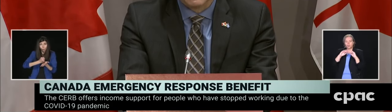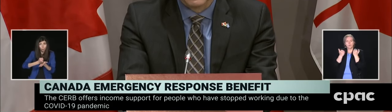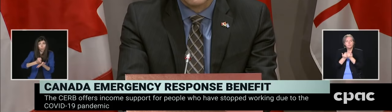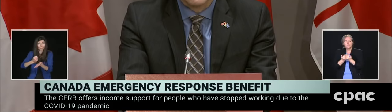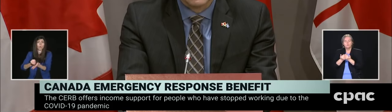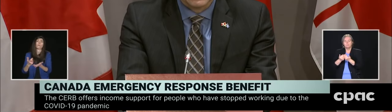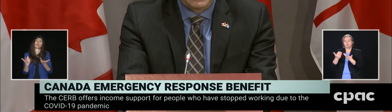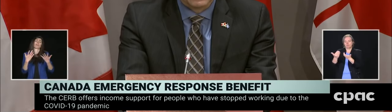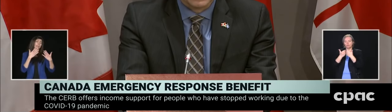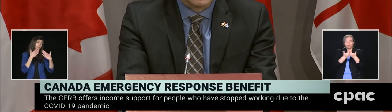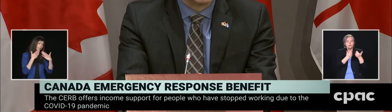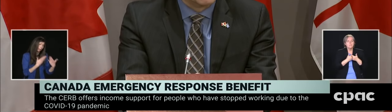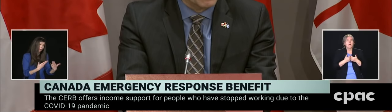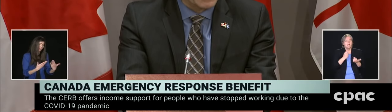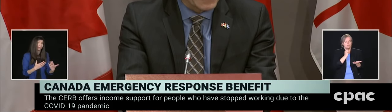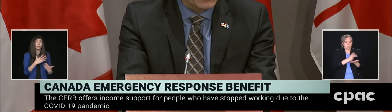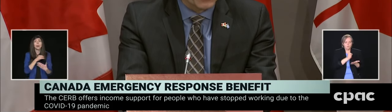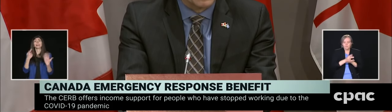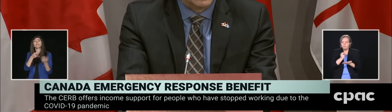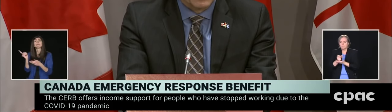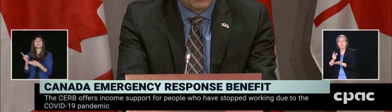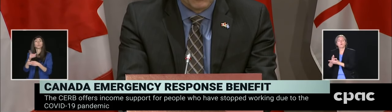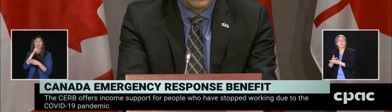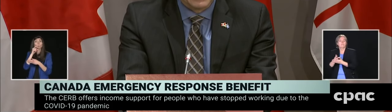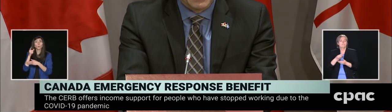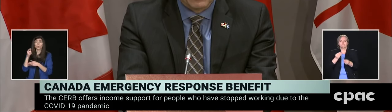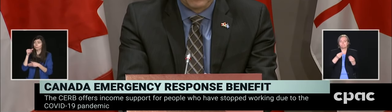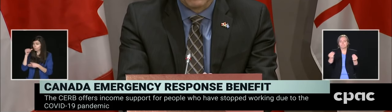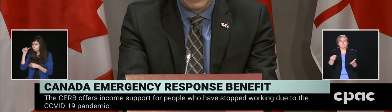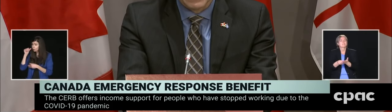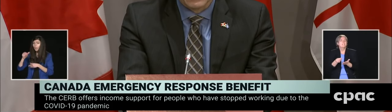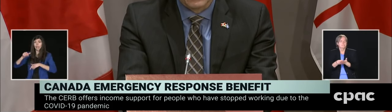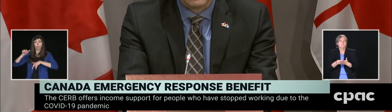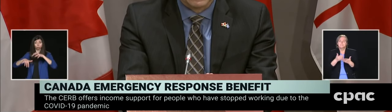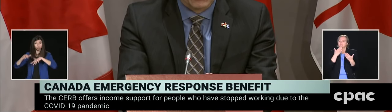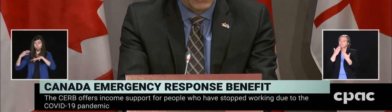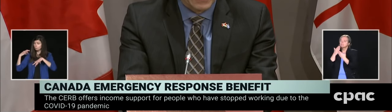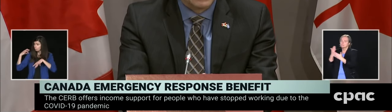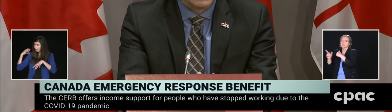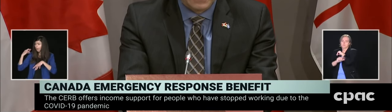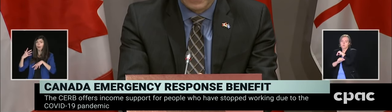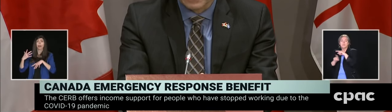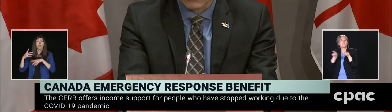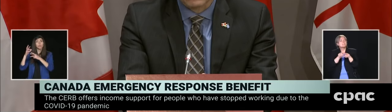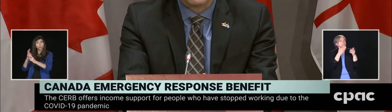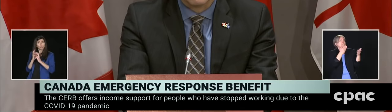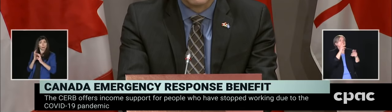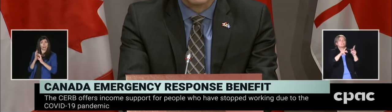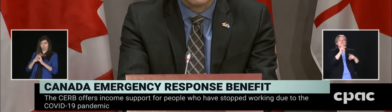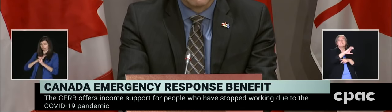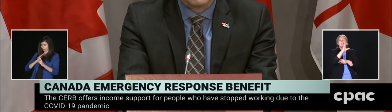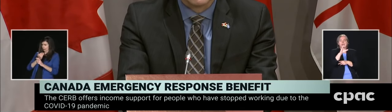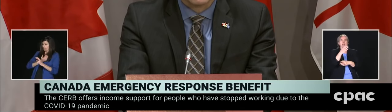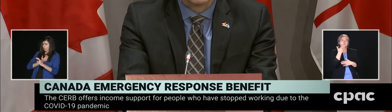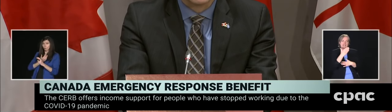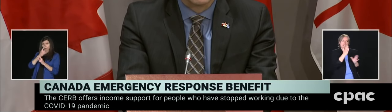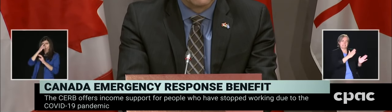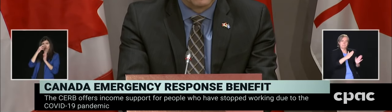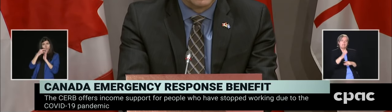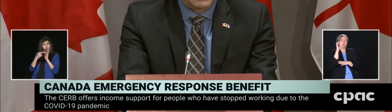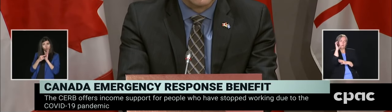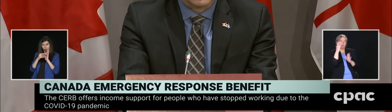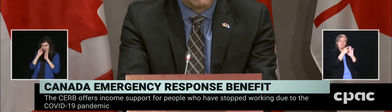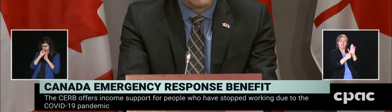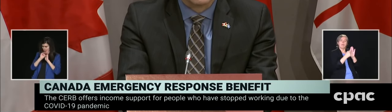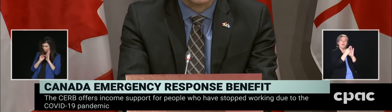their discipline yesterday. And we remind everyone born in April, May and June that today they can also submit their applications